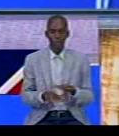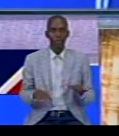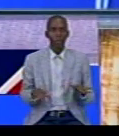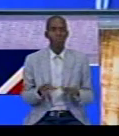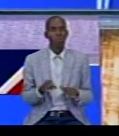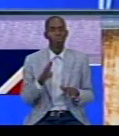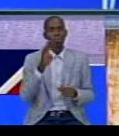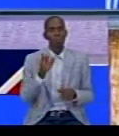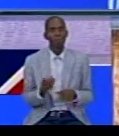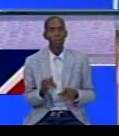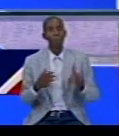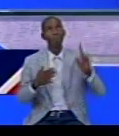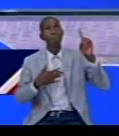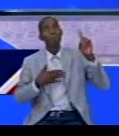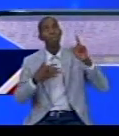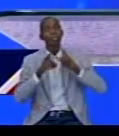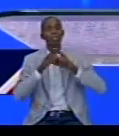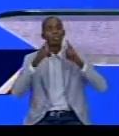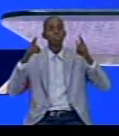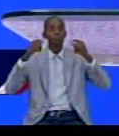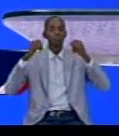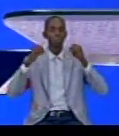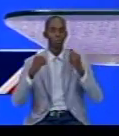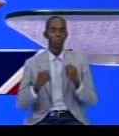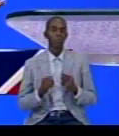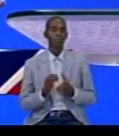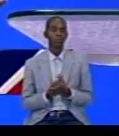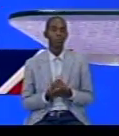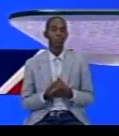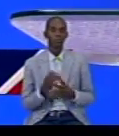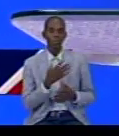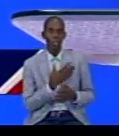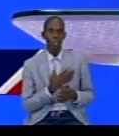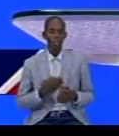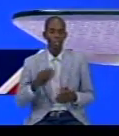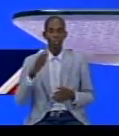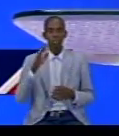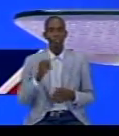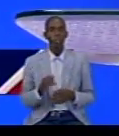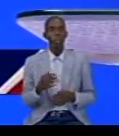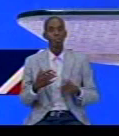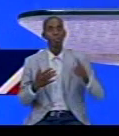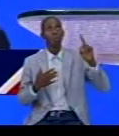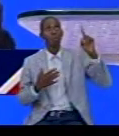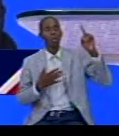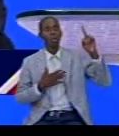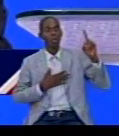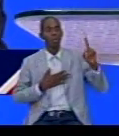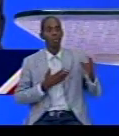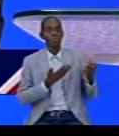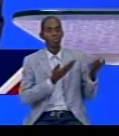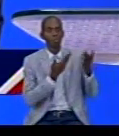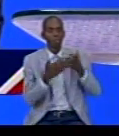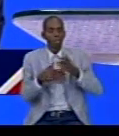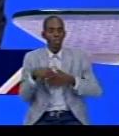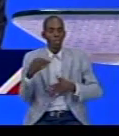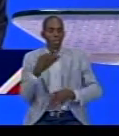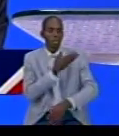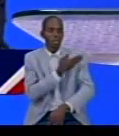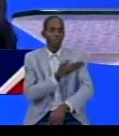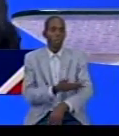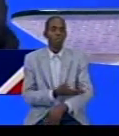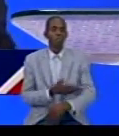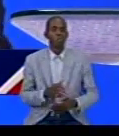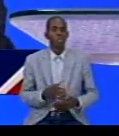ground, by my great power and by my outstretched